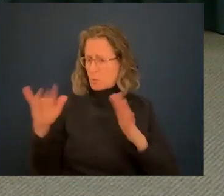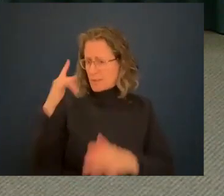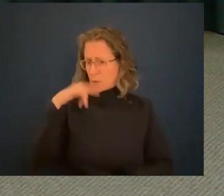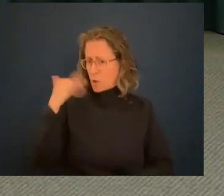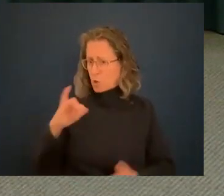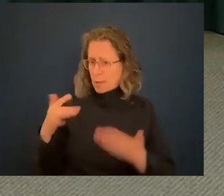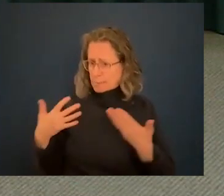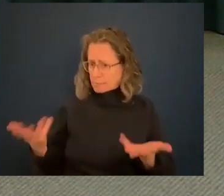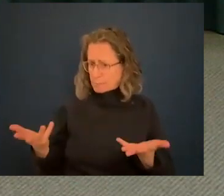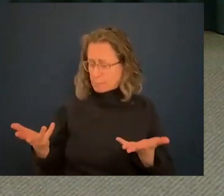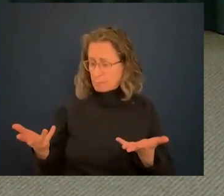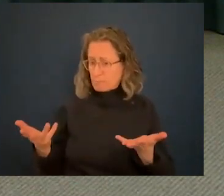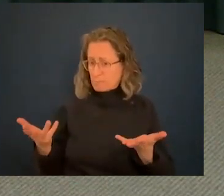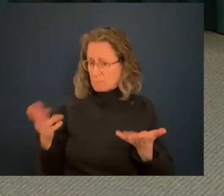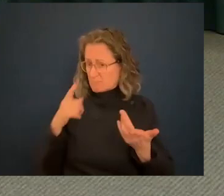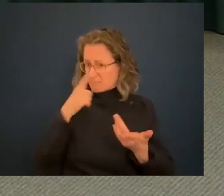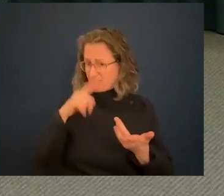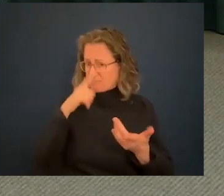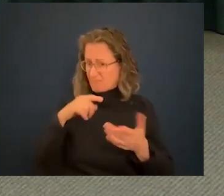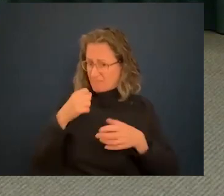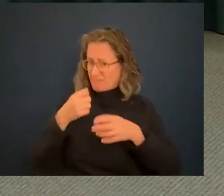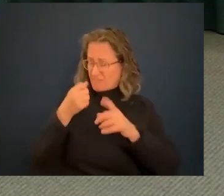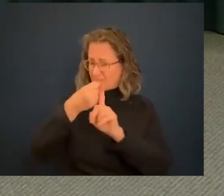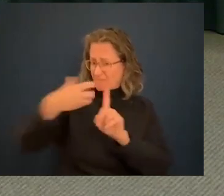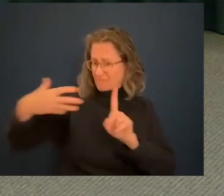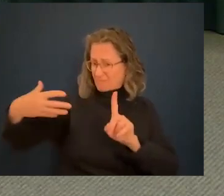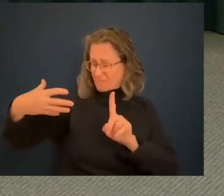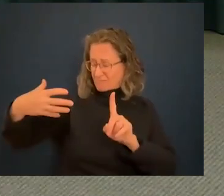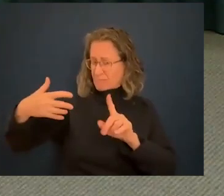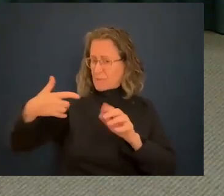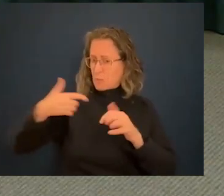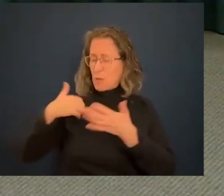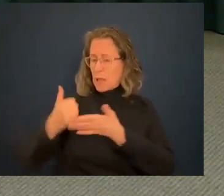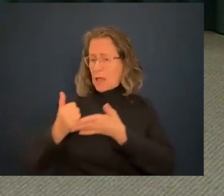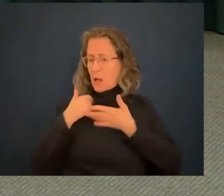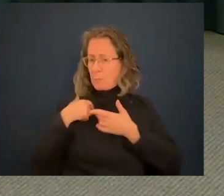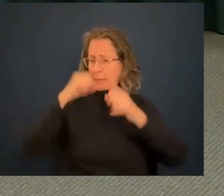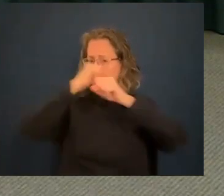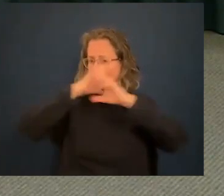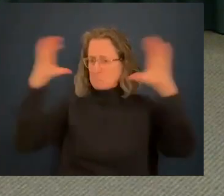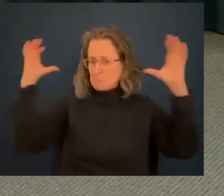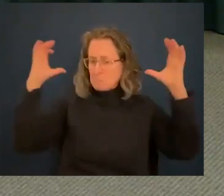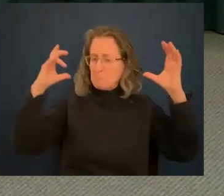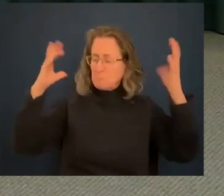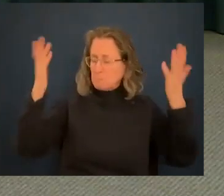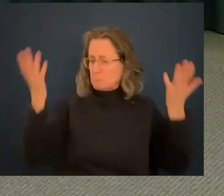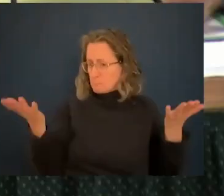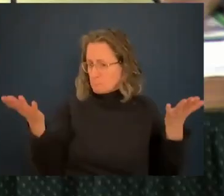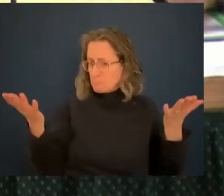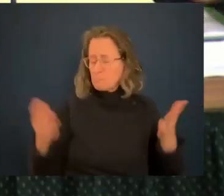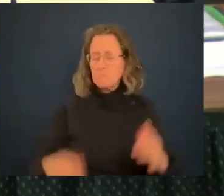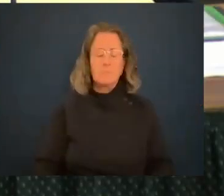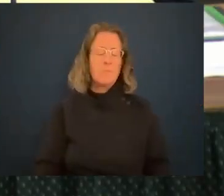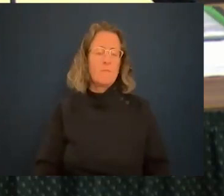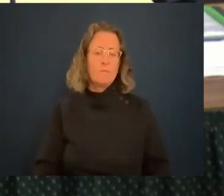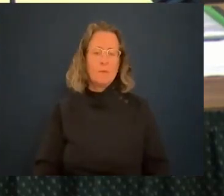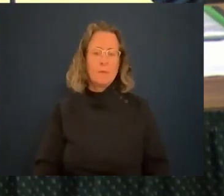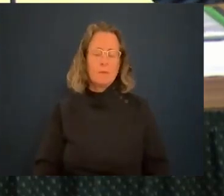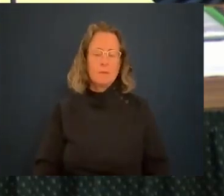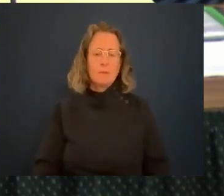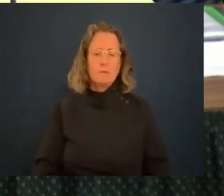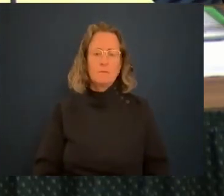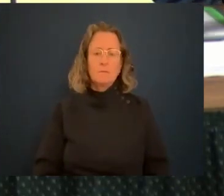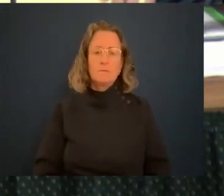so that I can imagine what I'm saying yeah I'm curious about learning more about that well as John put forward